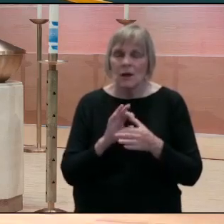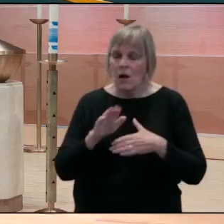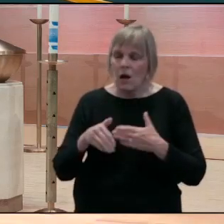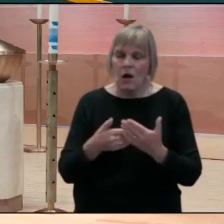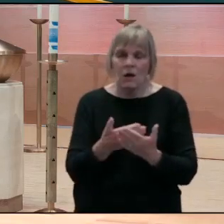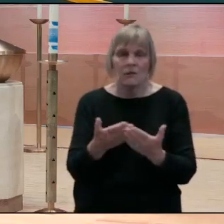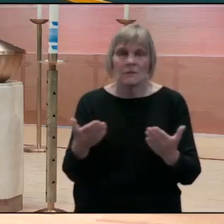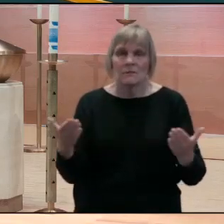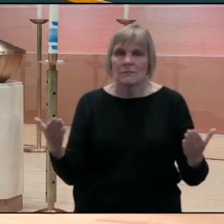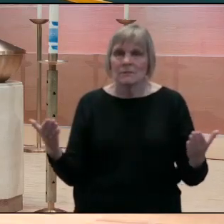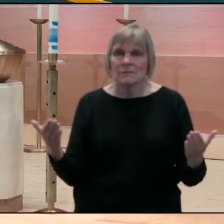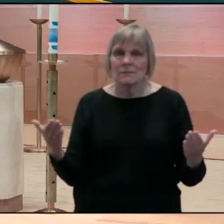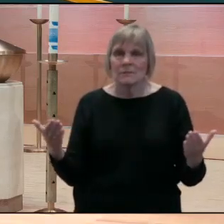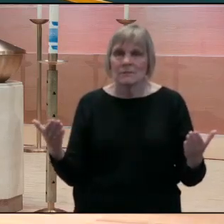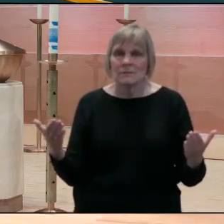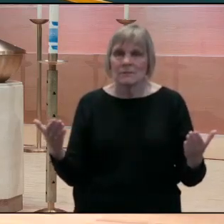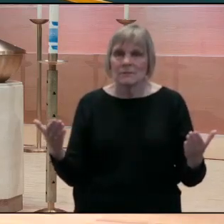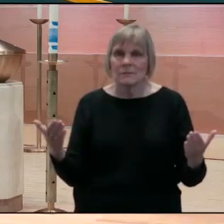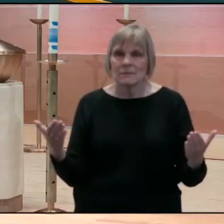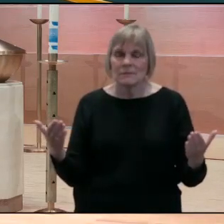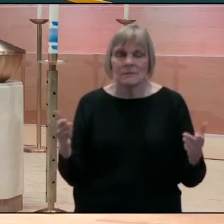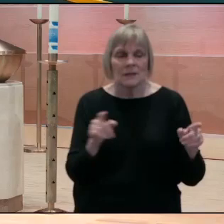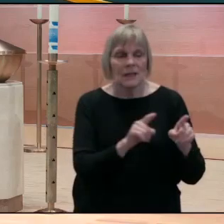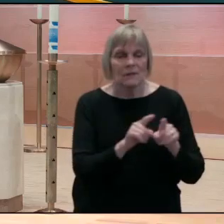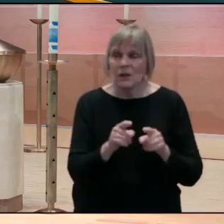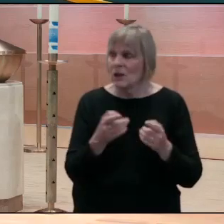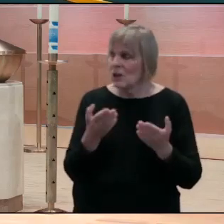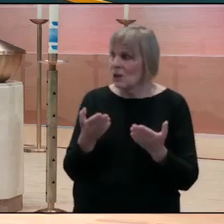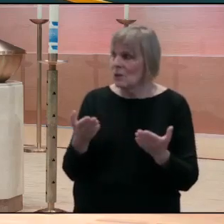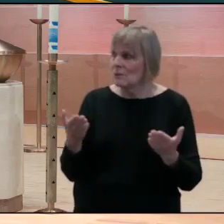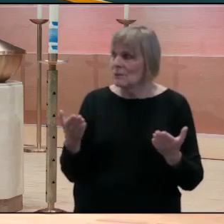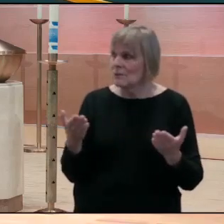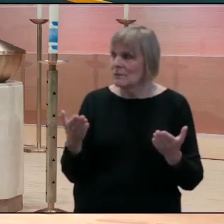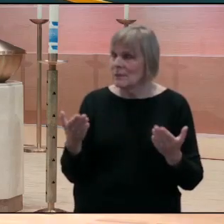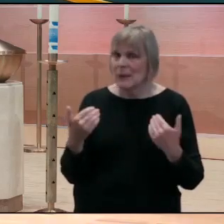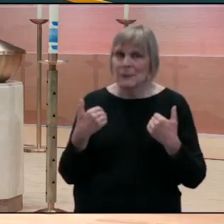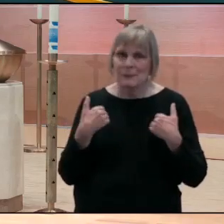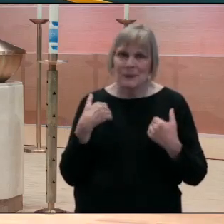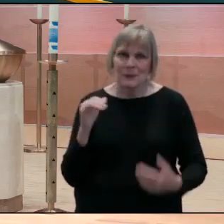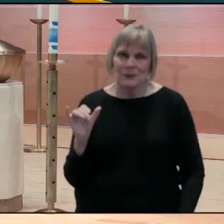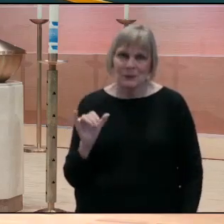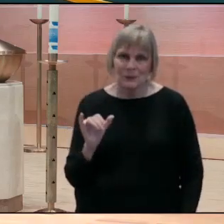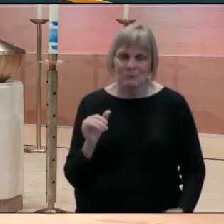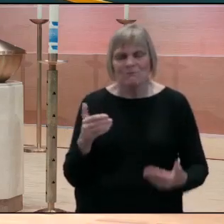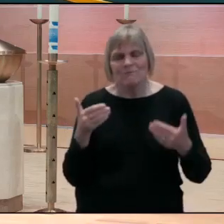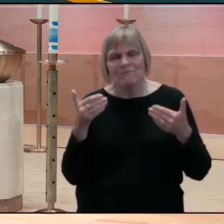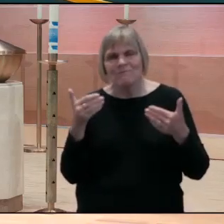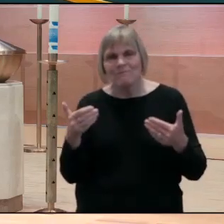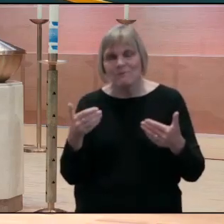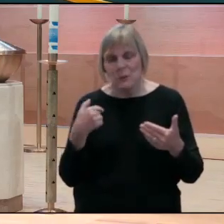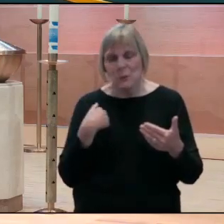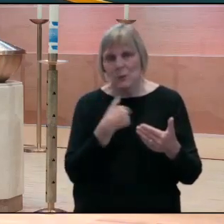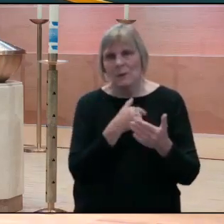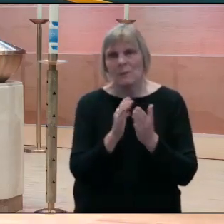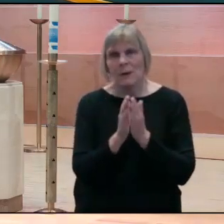are welcome, even you and even me. Let us pray.